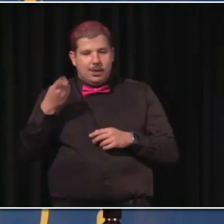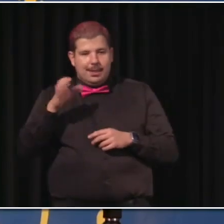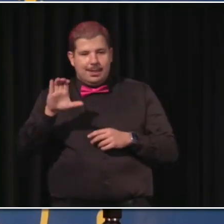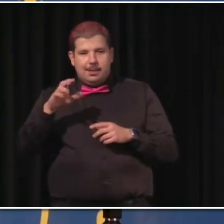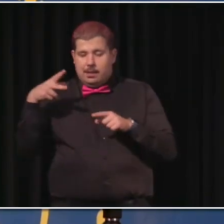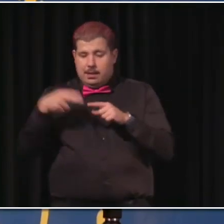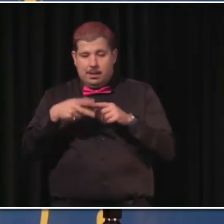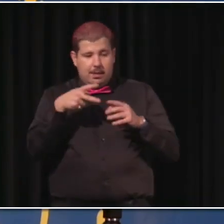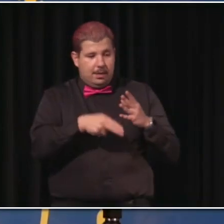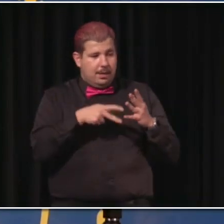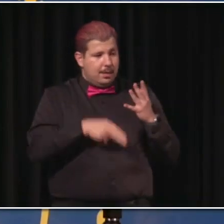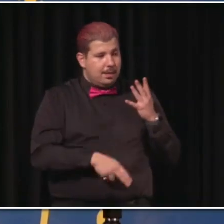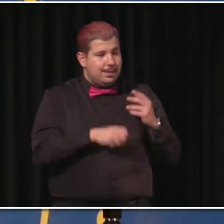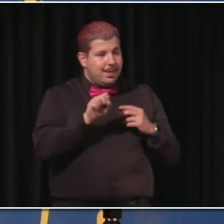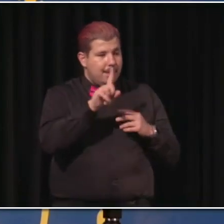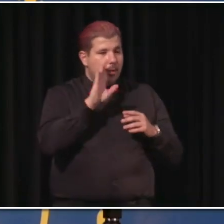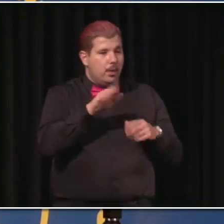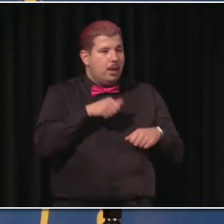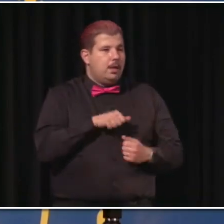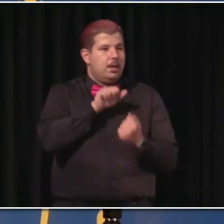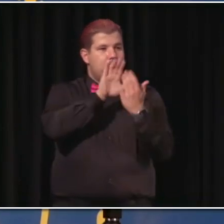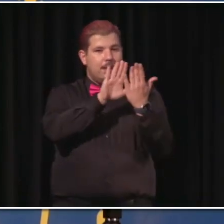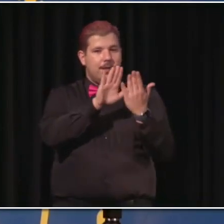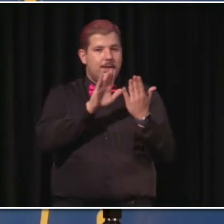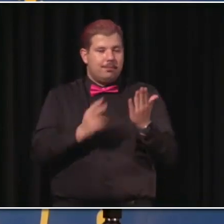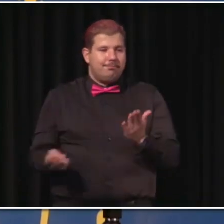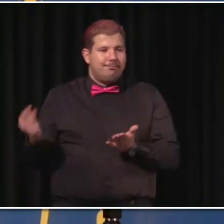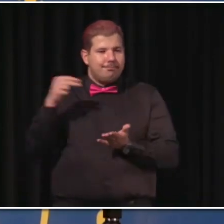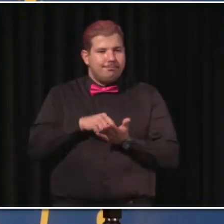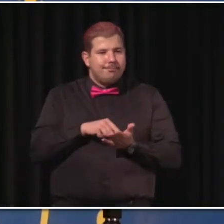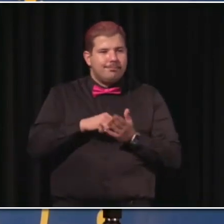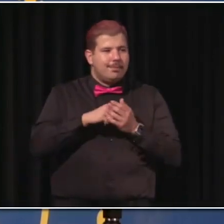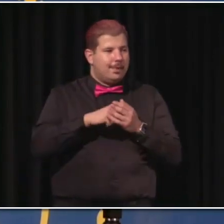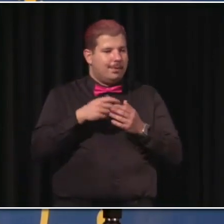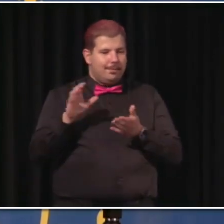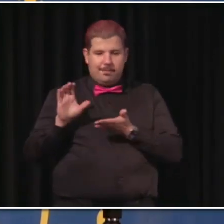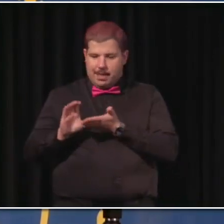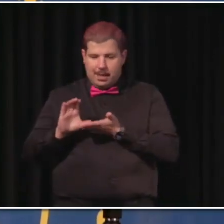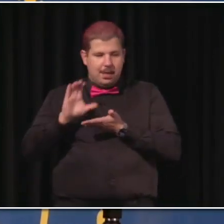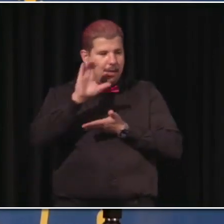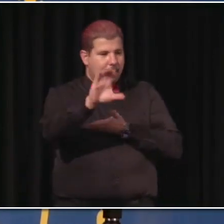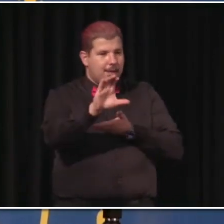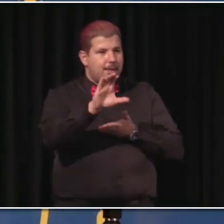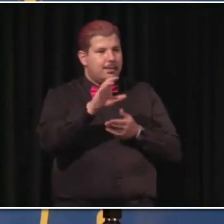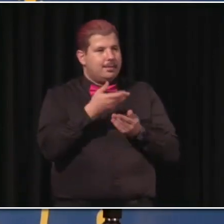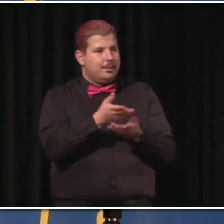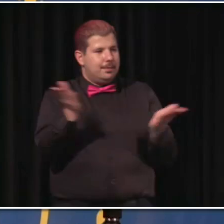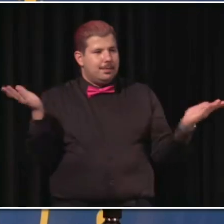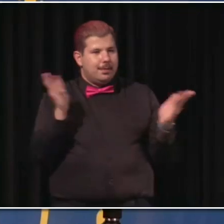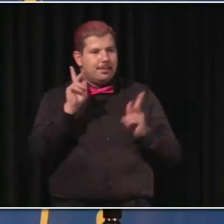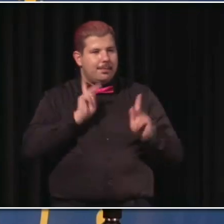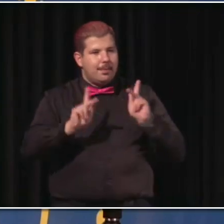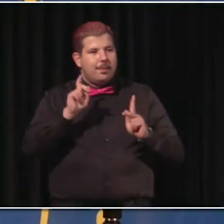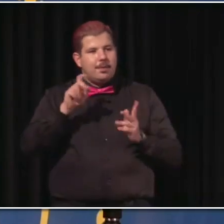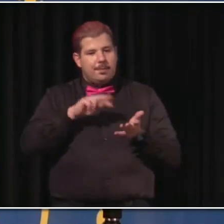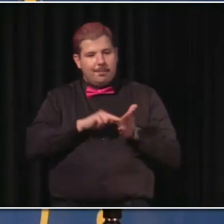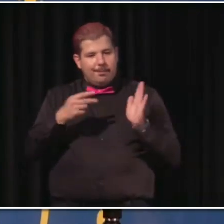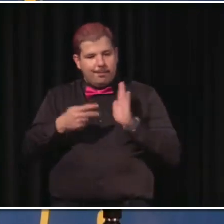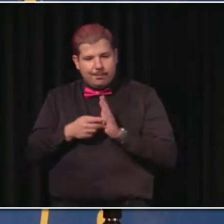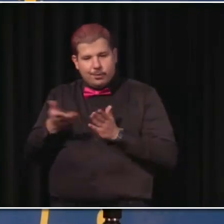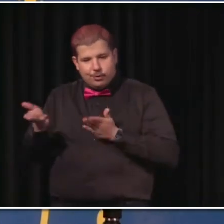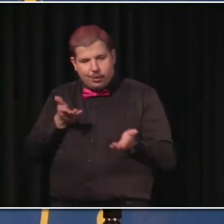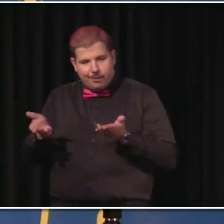San Diego will step up, and we will put our reserves to work for the people that they're meant to serve.